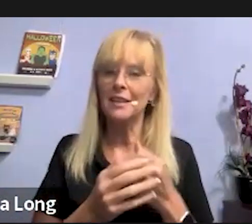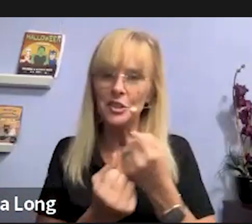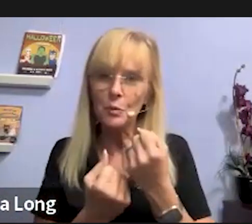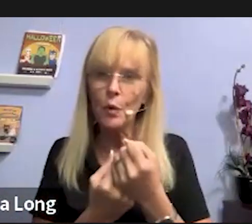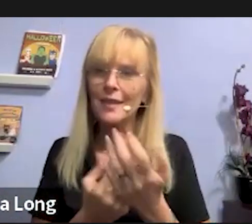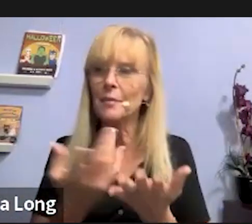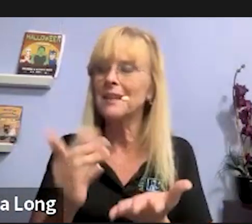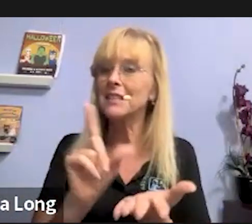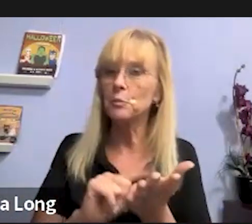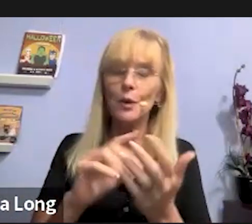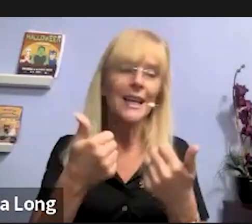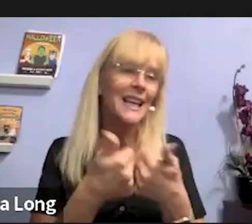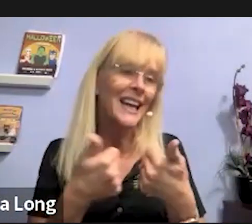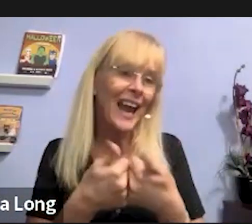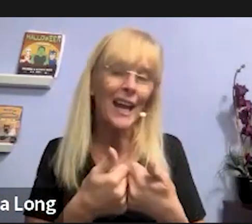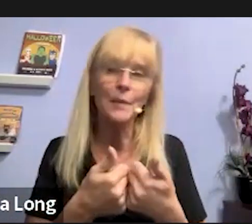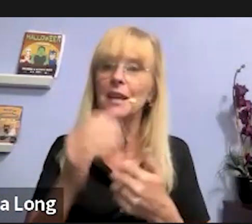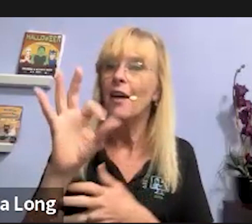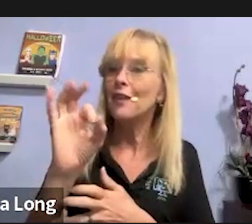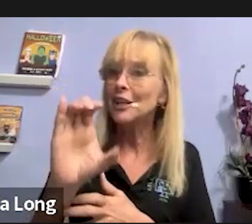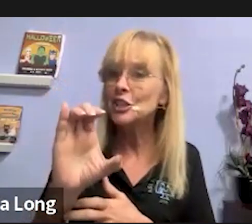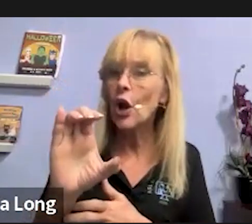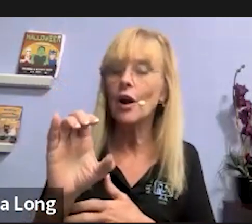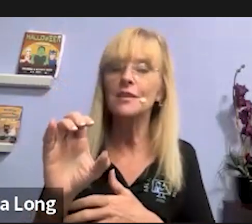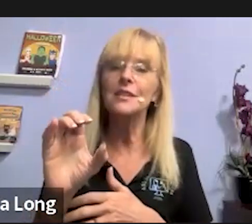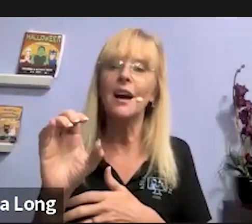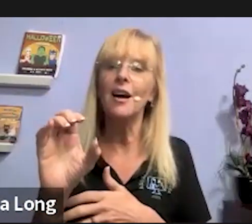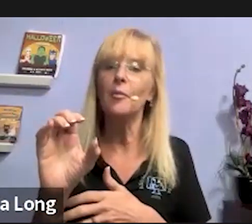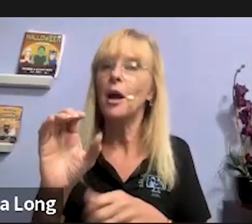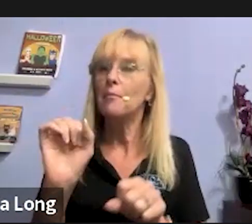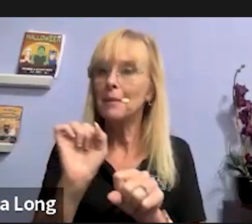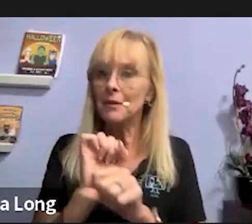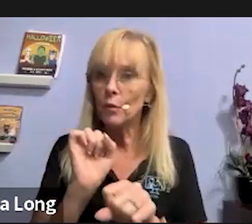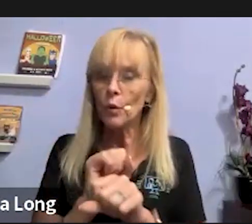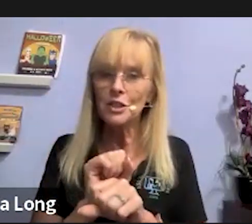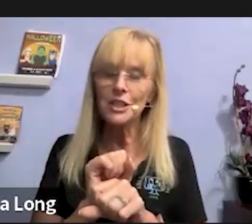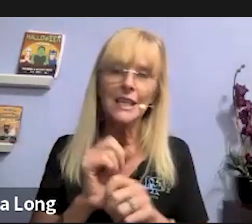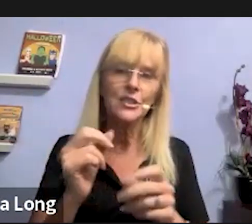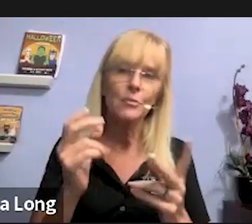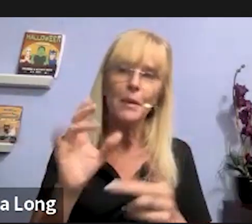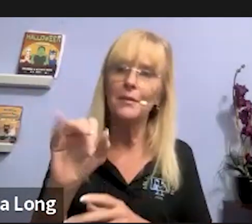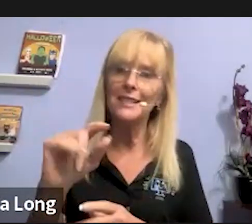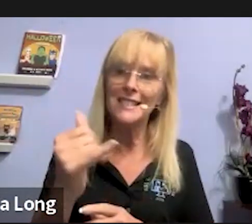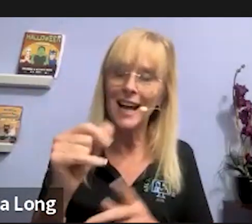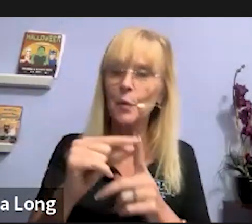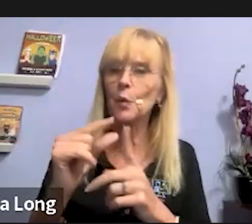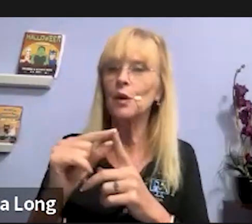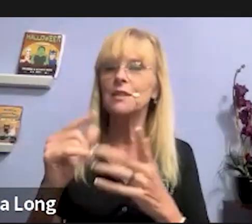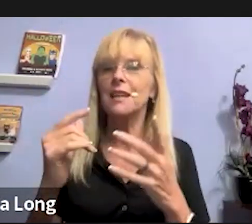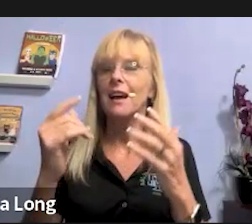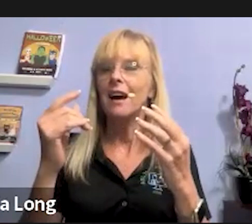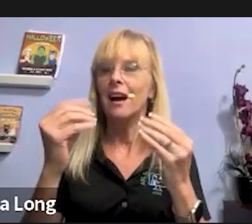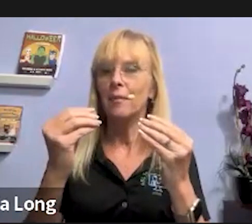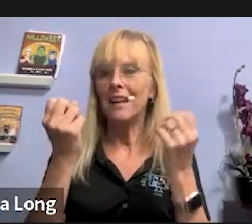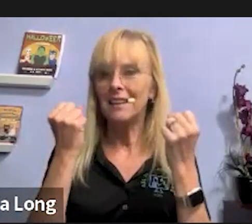them and to support them, things to print, games, flashcards, maybe even worksheets, or maybe even sight